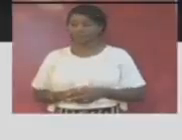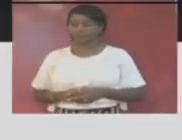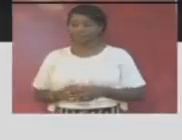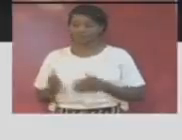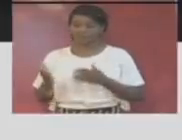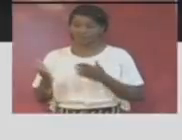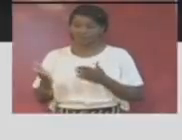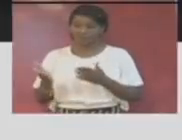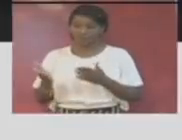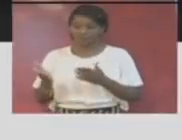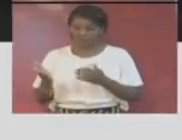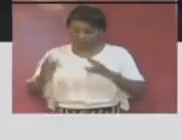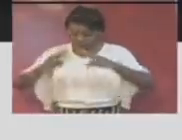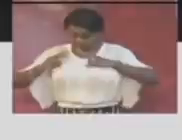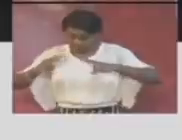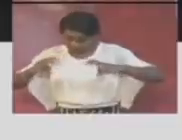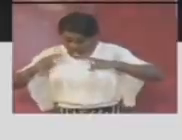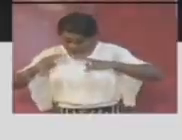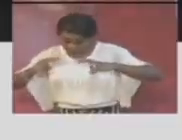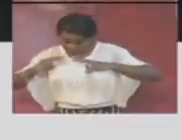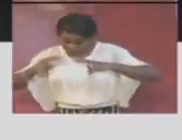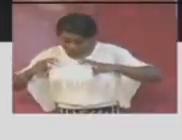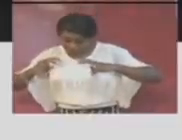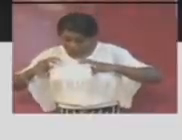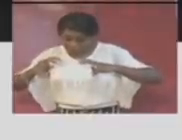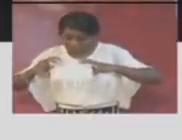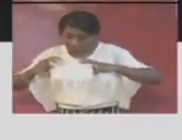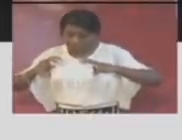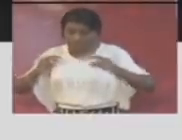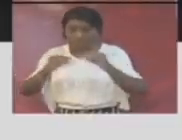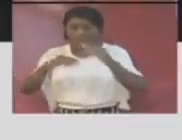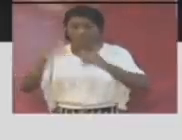So this study was taken in more than